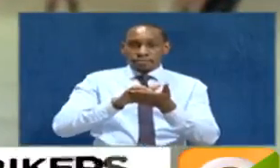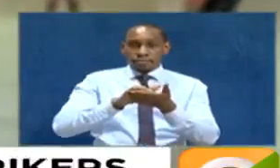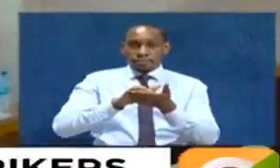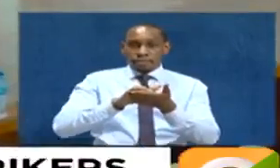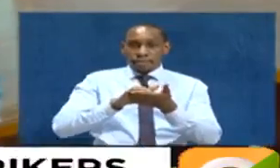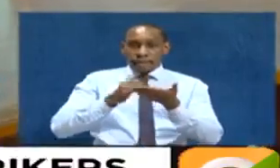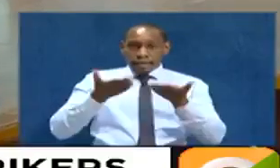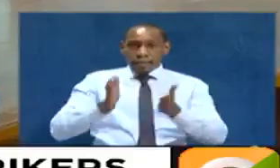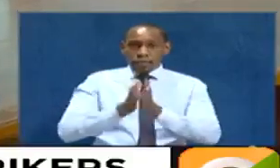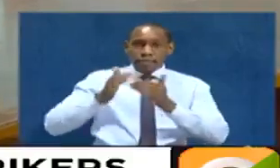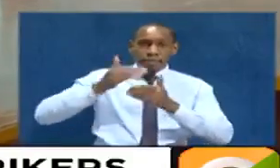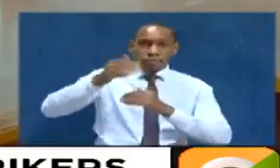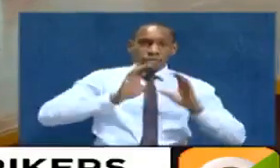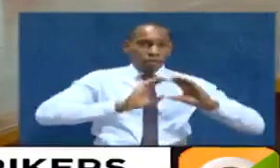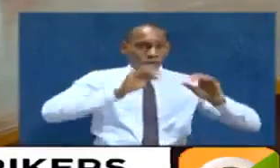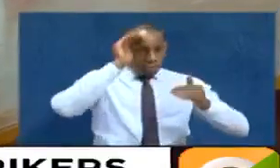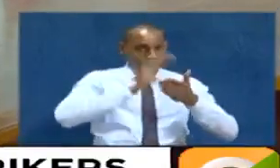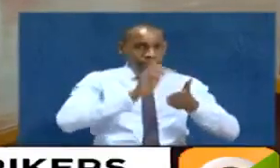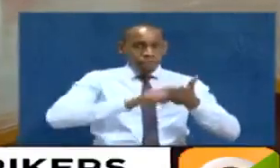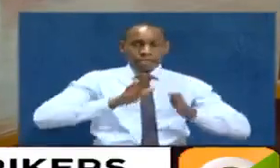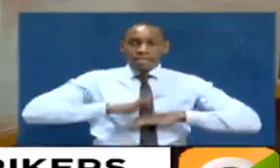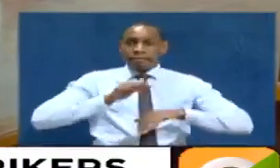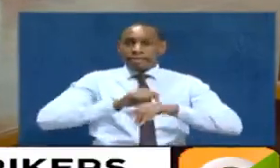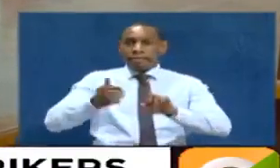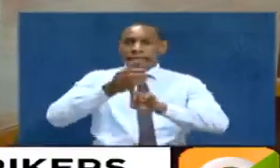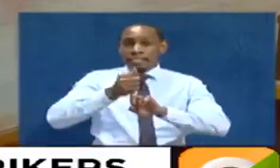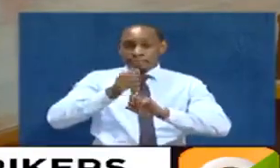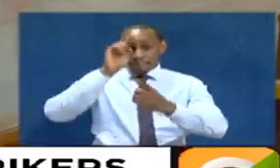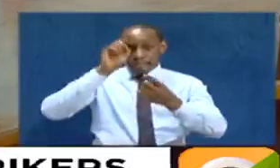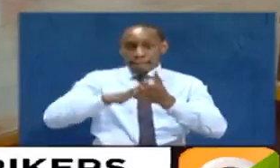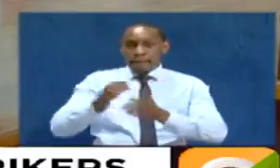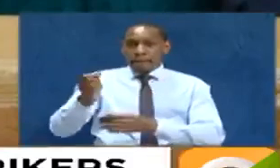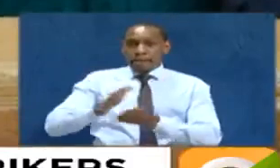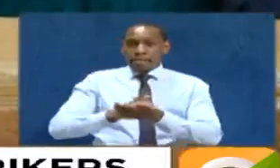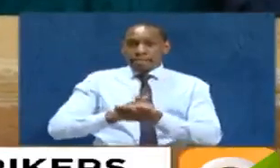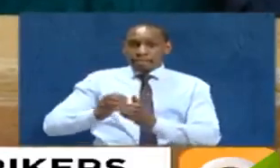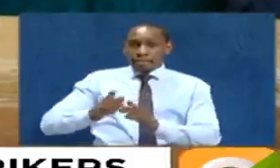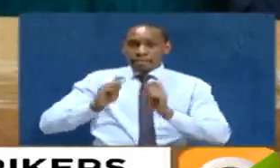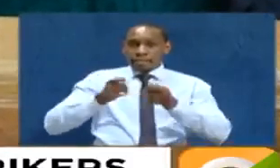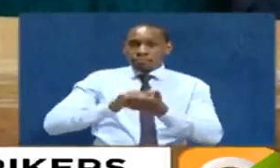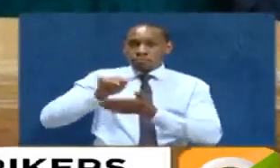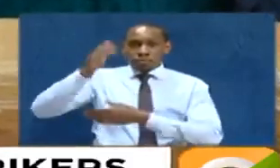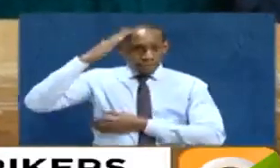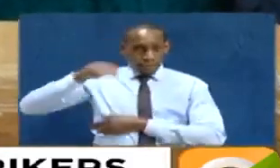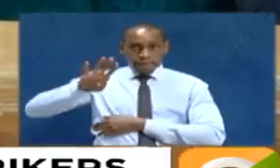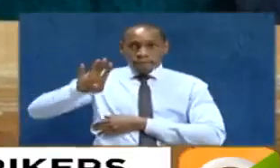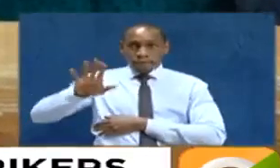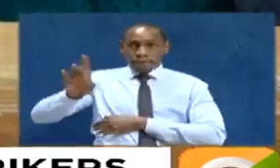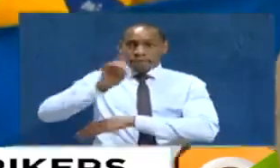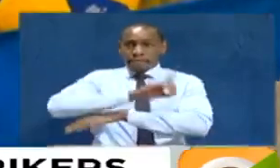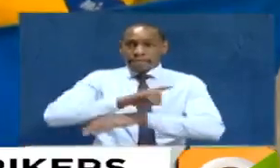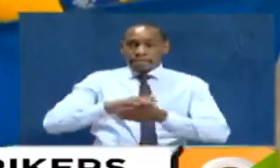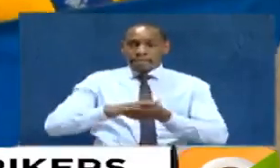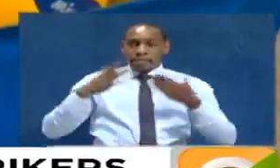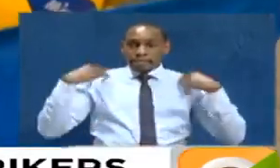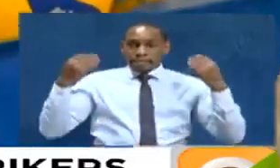and beyond. The coaches believe there is ample time to achieve their goals. Malkia Strikers will head to Brazil for a 45-day training and